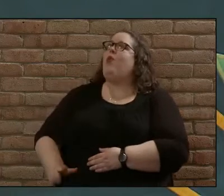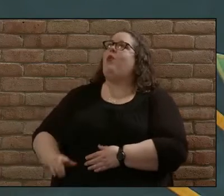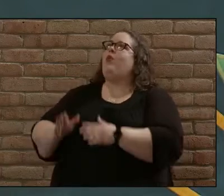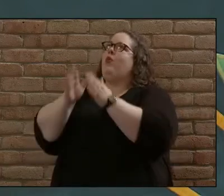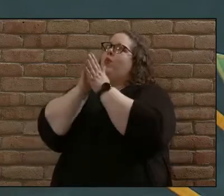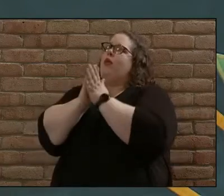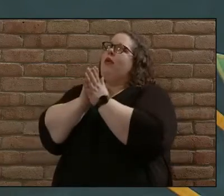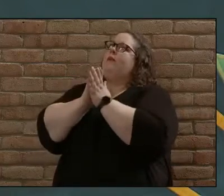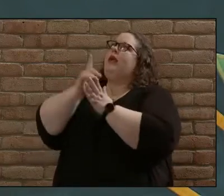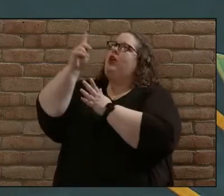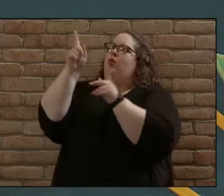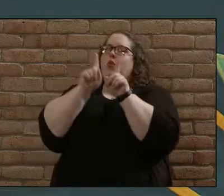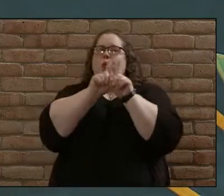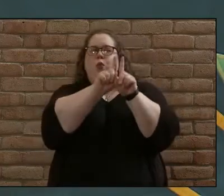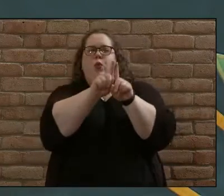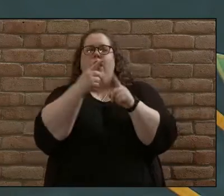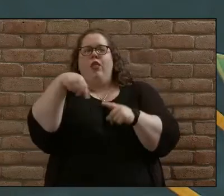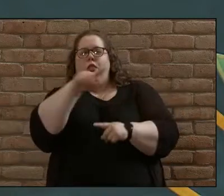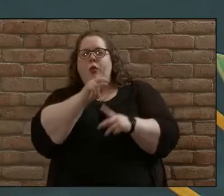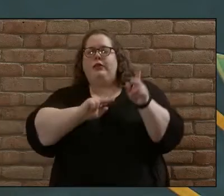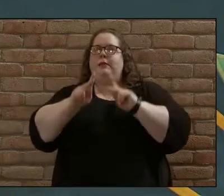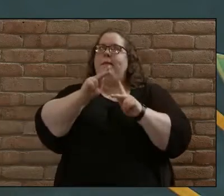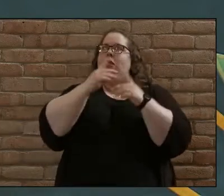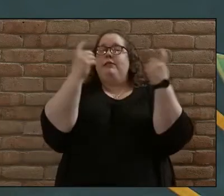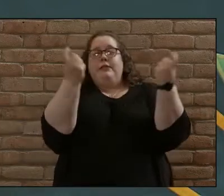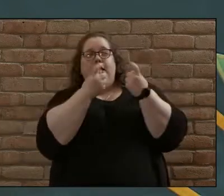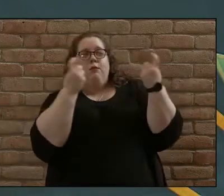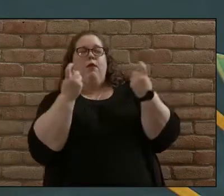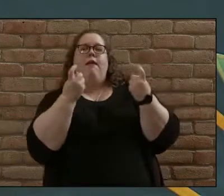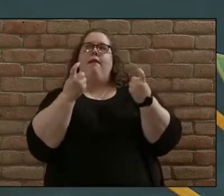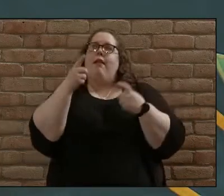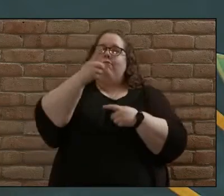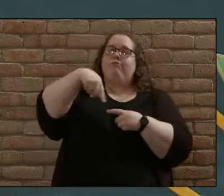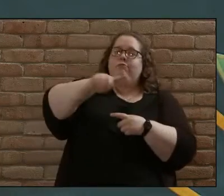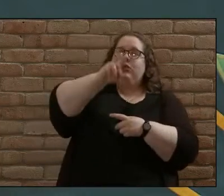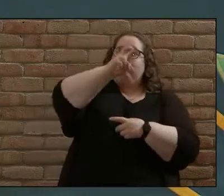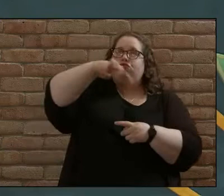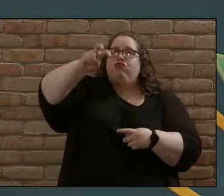celebrating, those who are traveling, and those who are